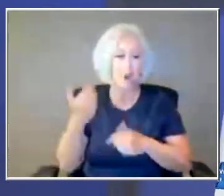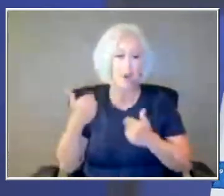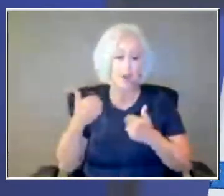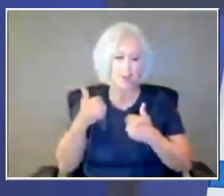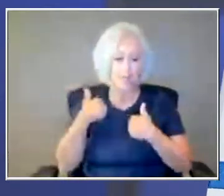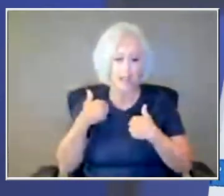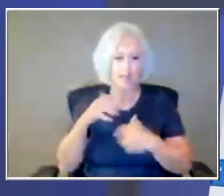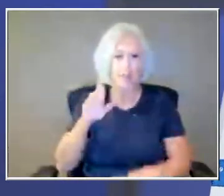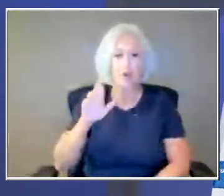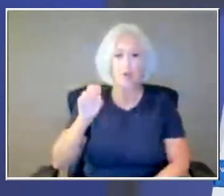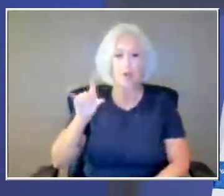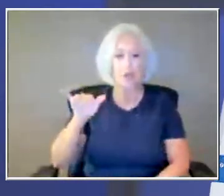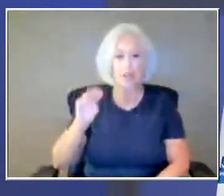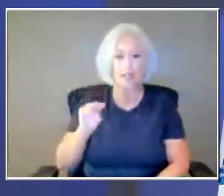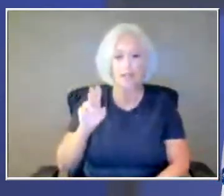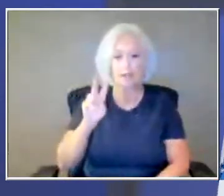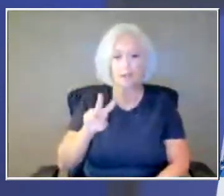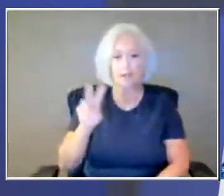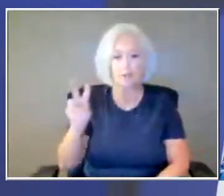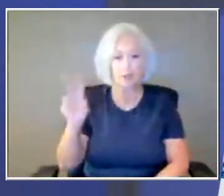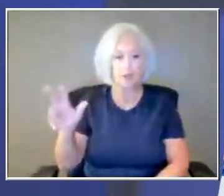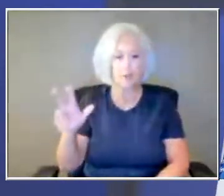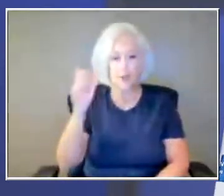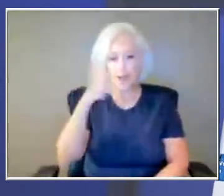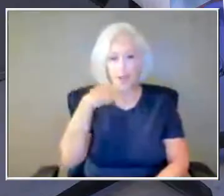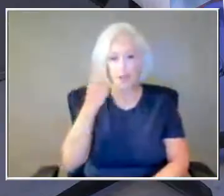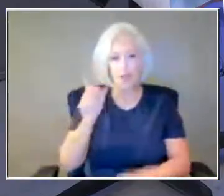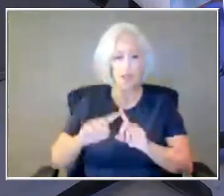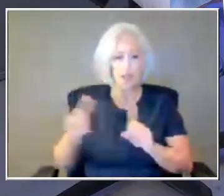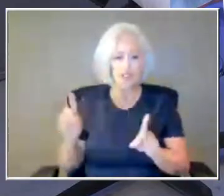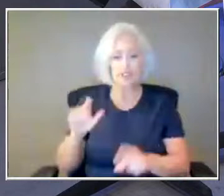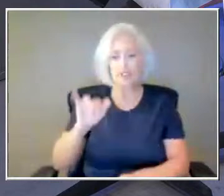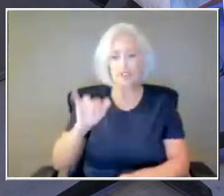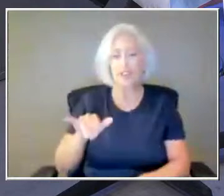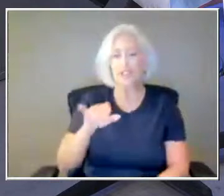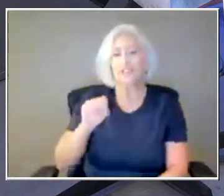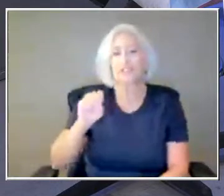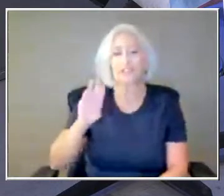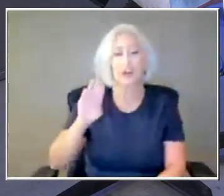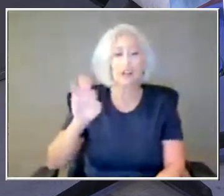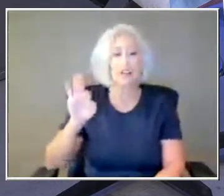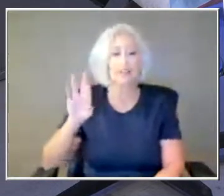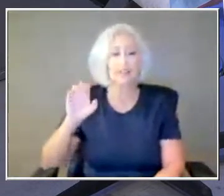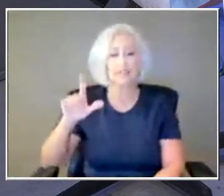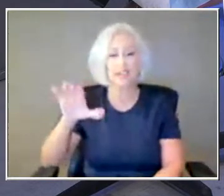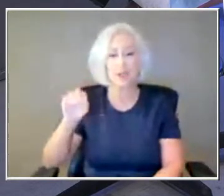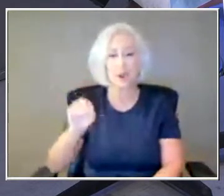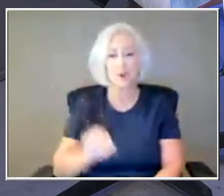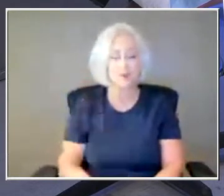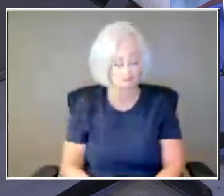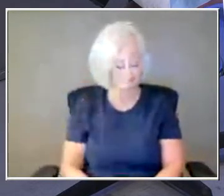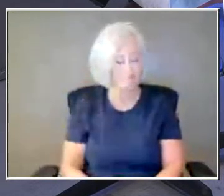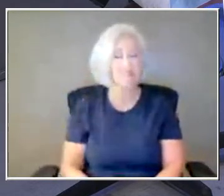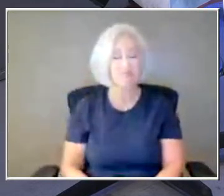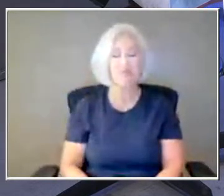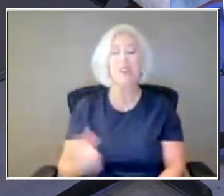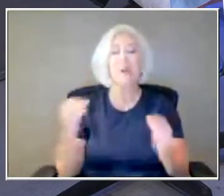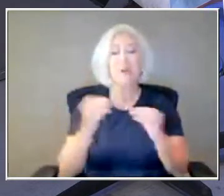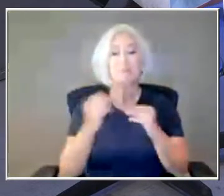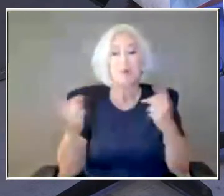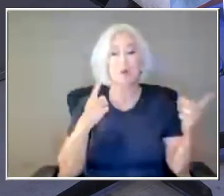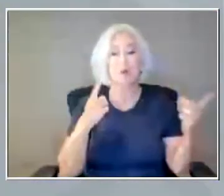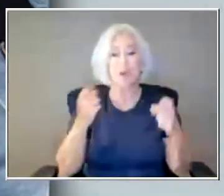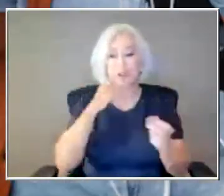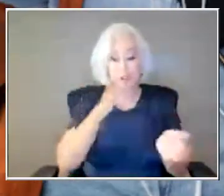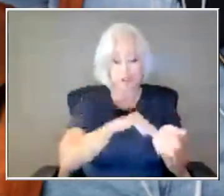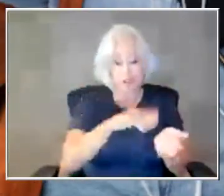radium-223. Things look a little bit different, which is Xofigo. That's exactly right. Yeah. So we have more questions for our doctors and for Tim. So be sure to